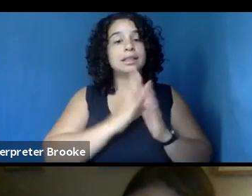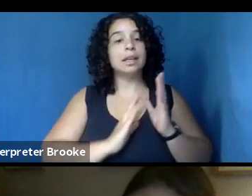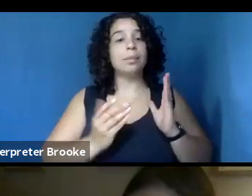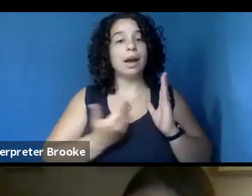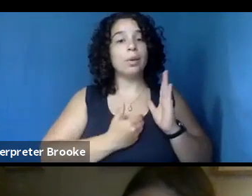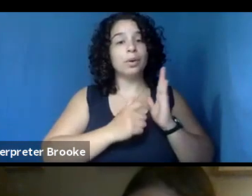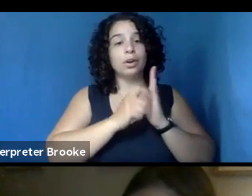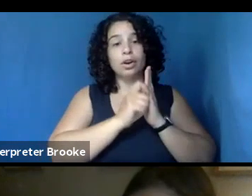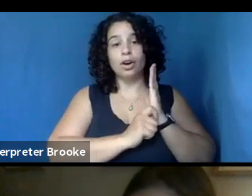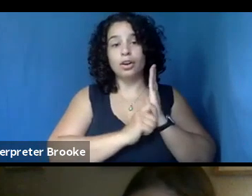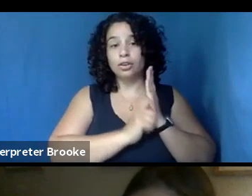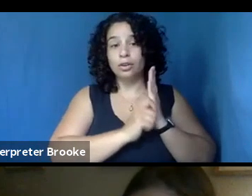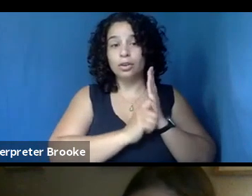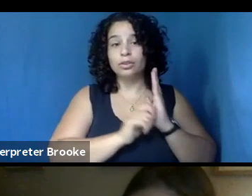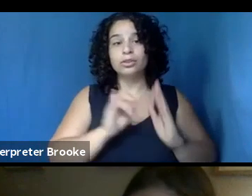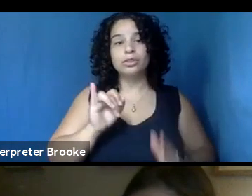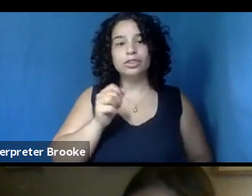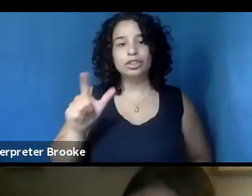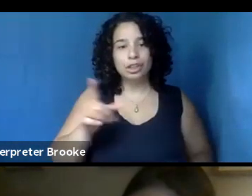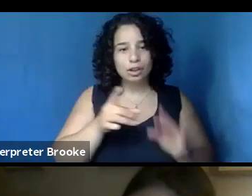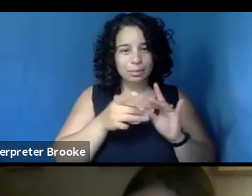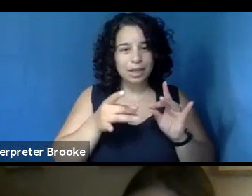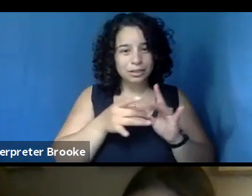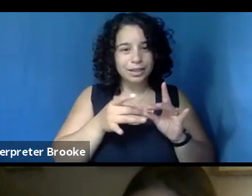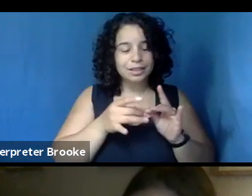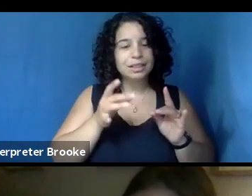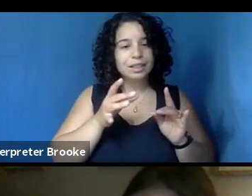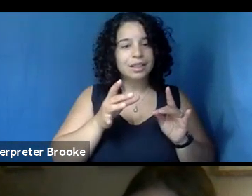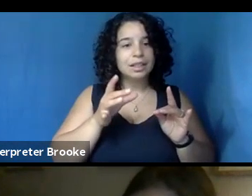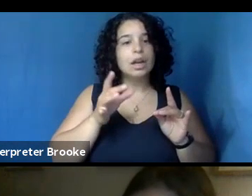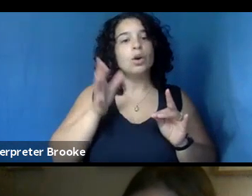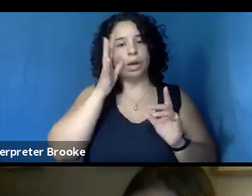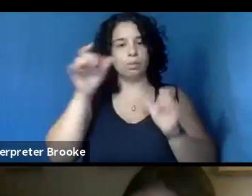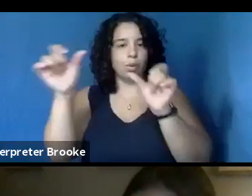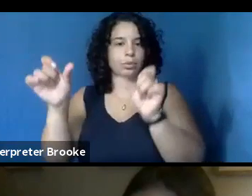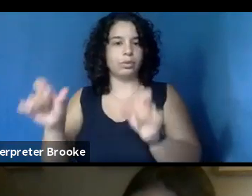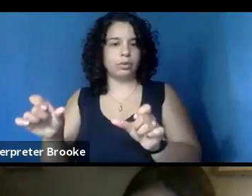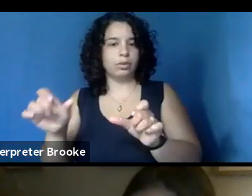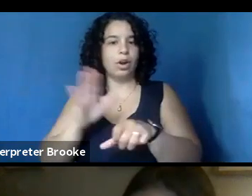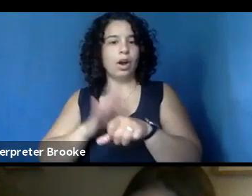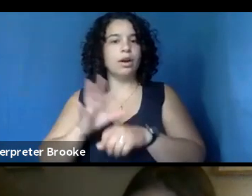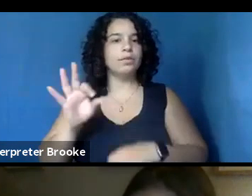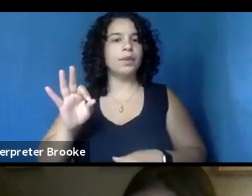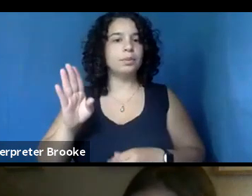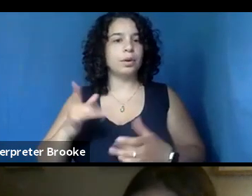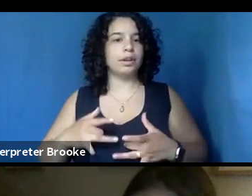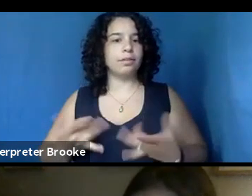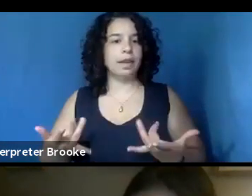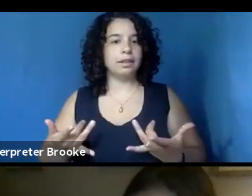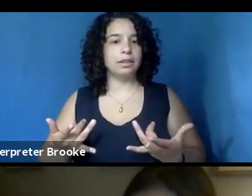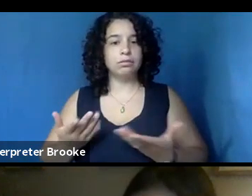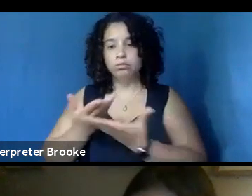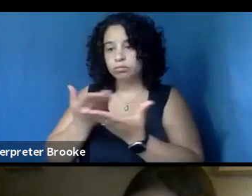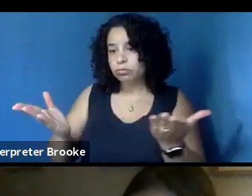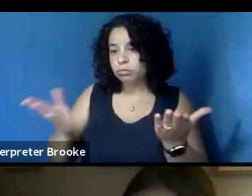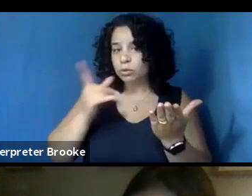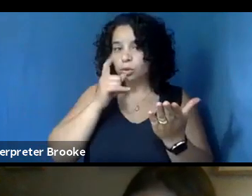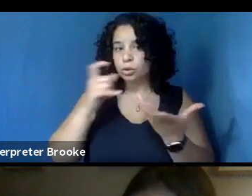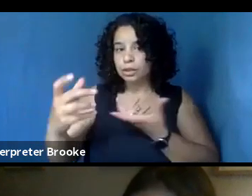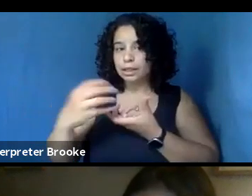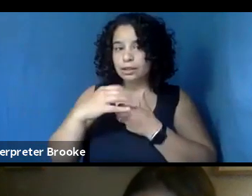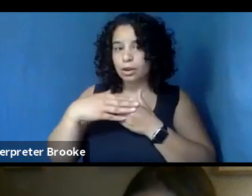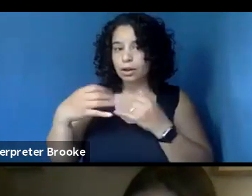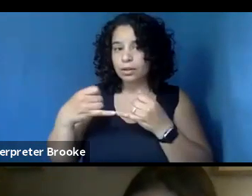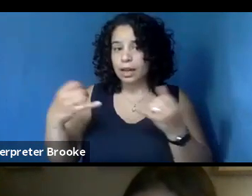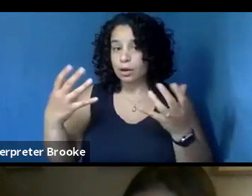were referenced by Jill on the Facebook event. So if you're tuning in and you wanted to have some of those resources